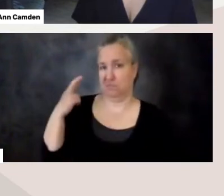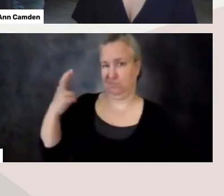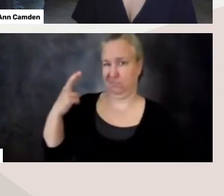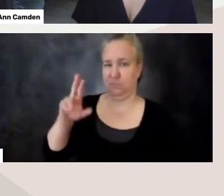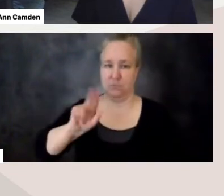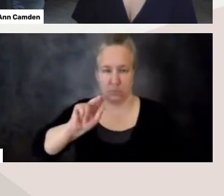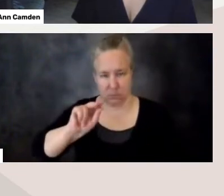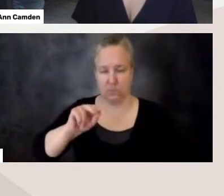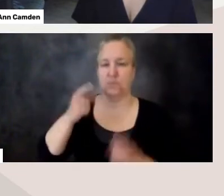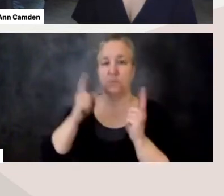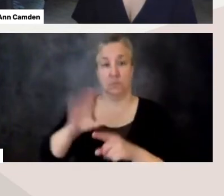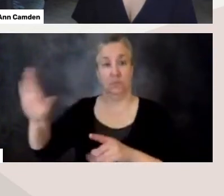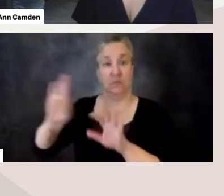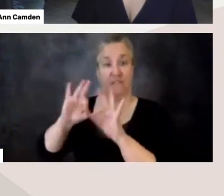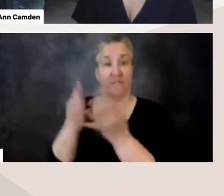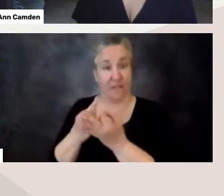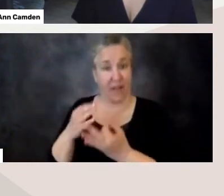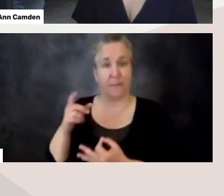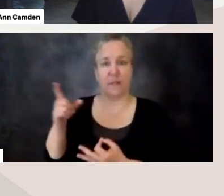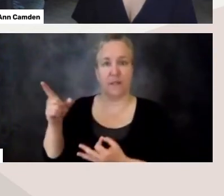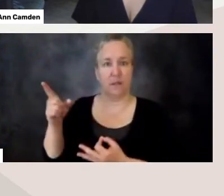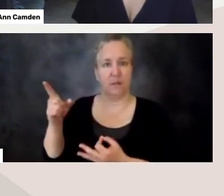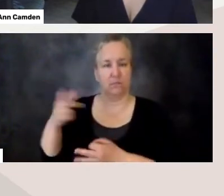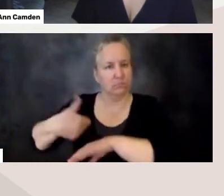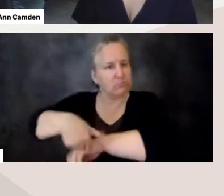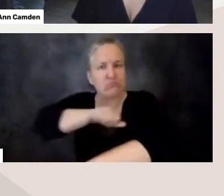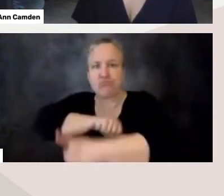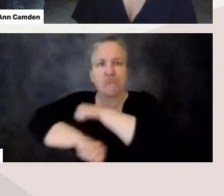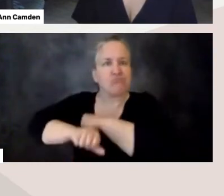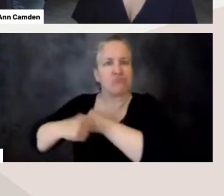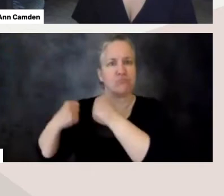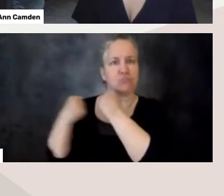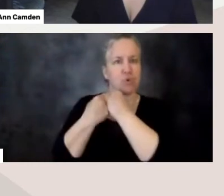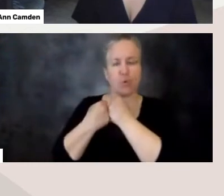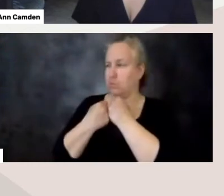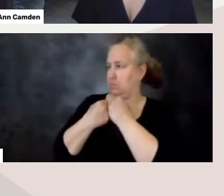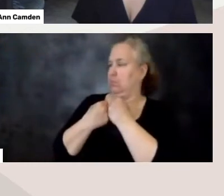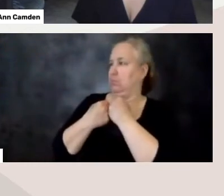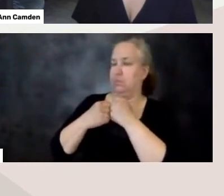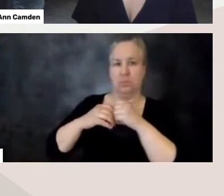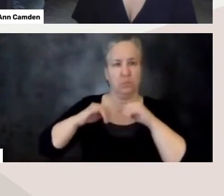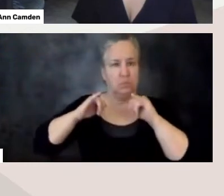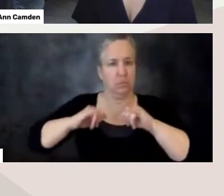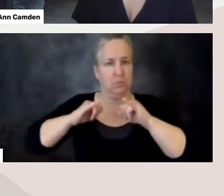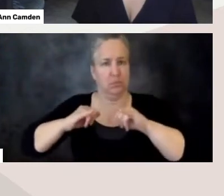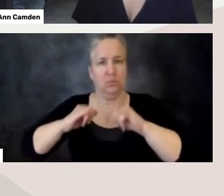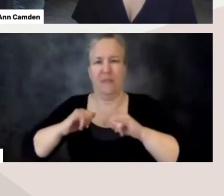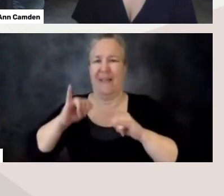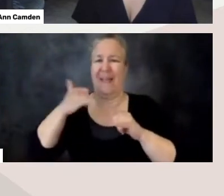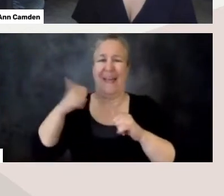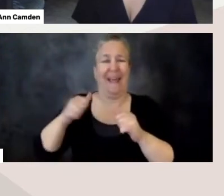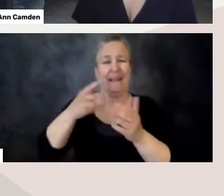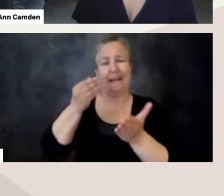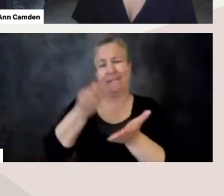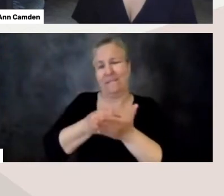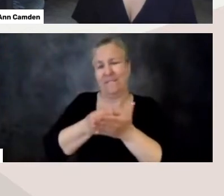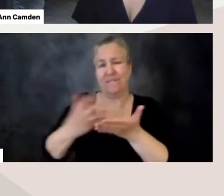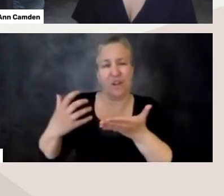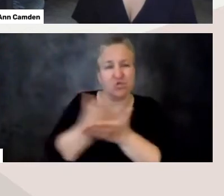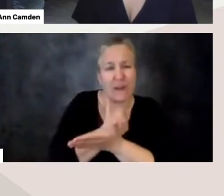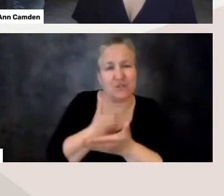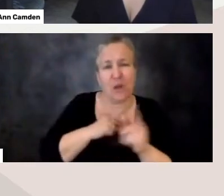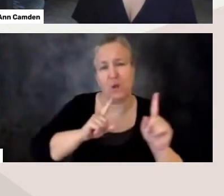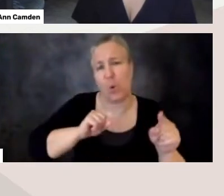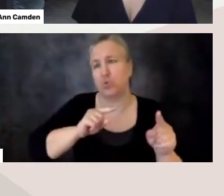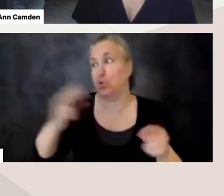family had completely stepped up for me. I have gone to anything, like any fundraiser that I do, like to